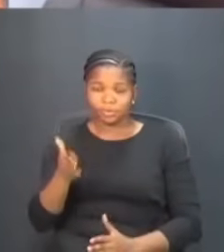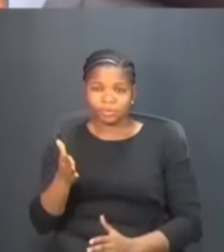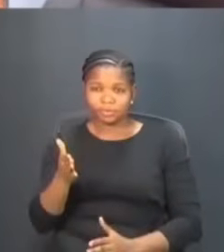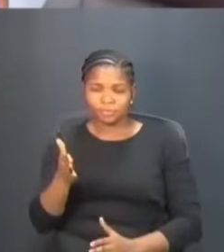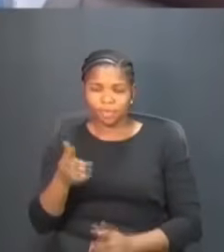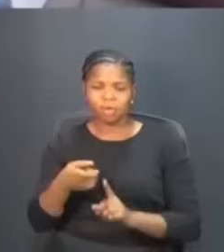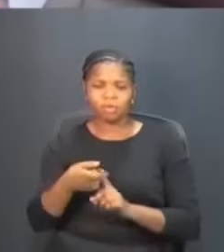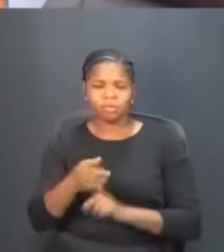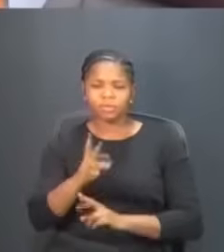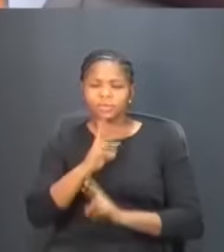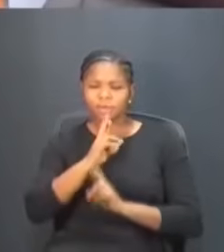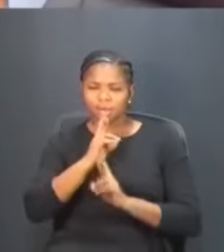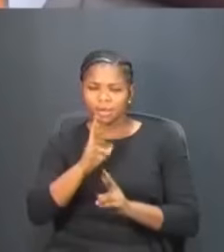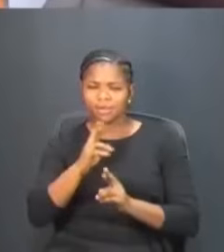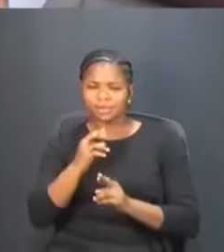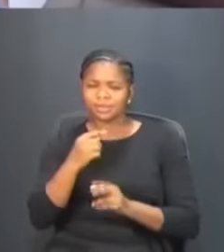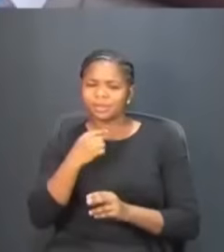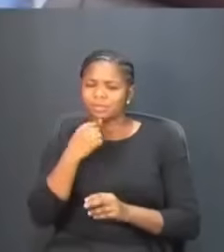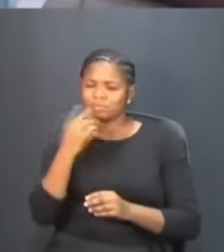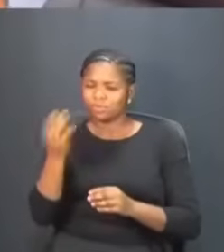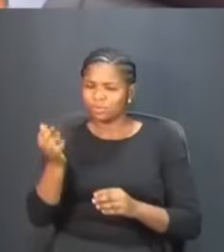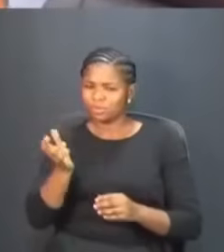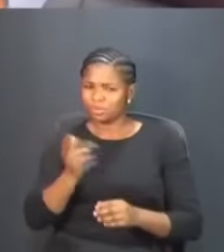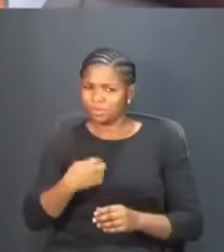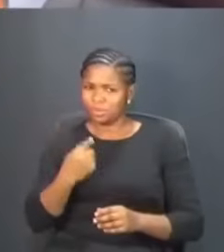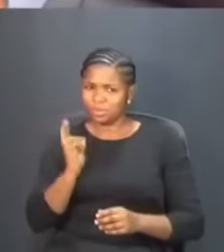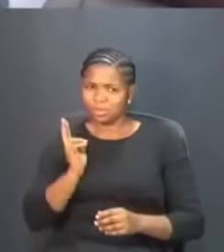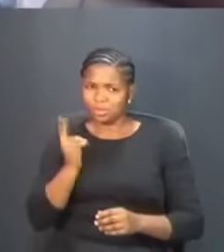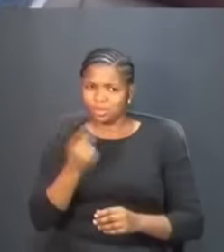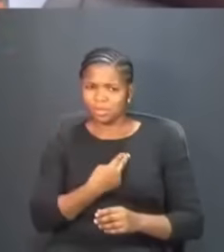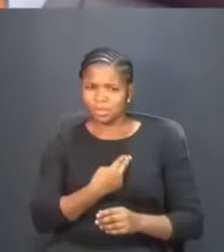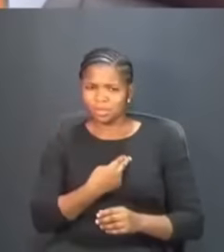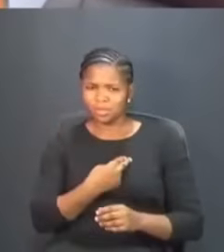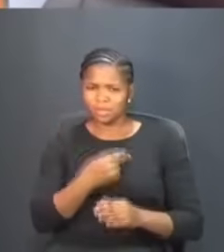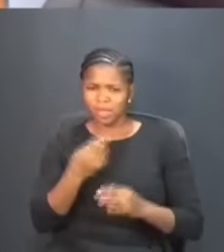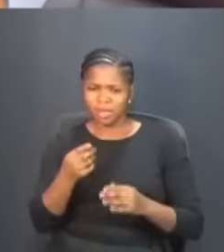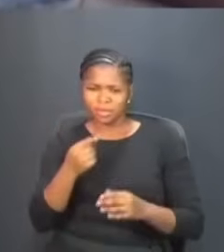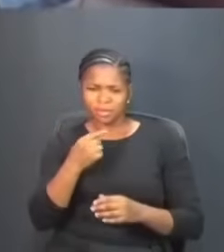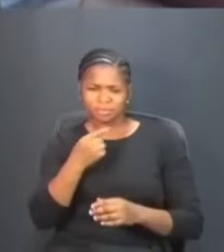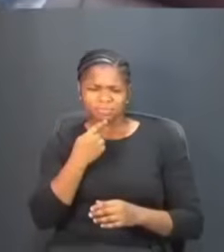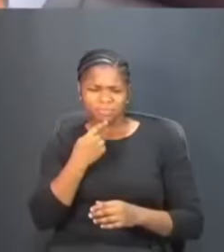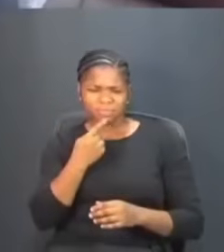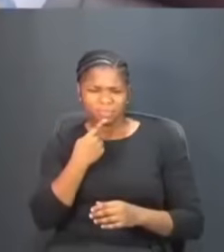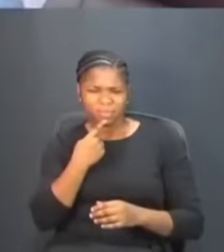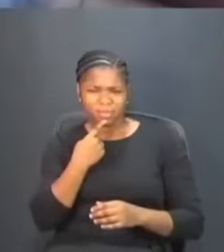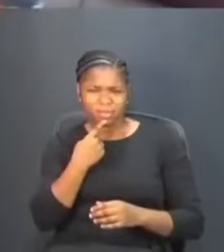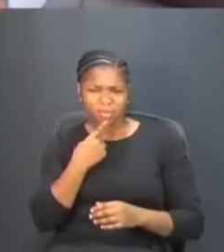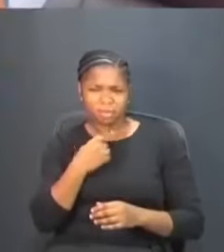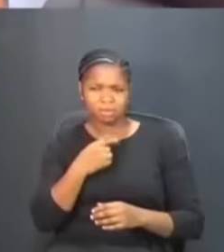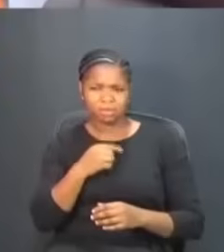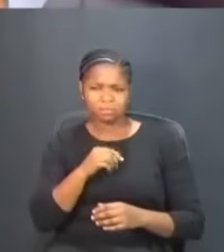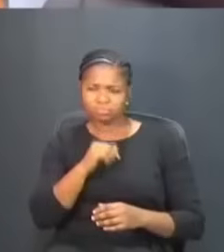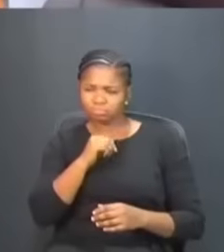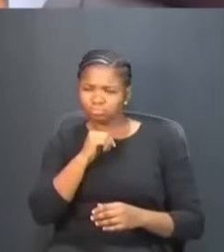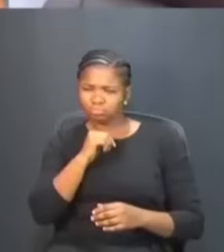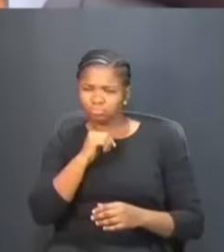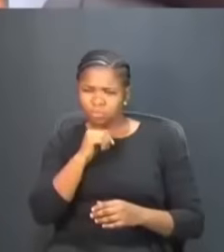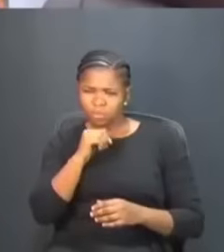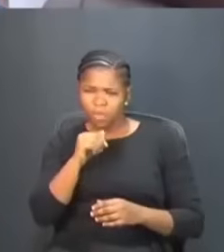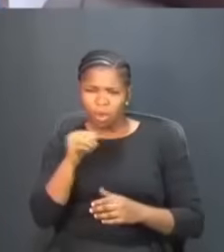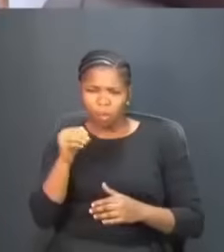provided, so you are saying that there was no proper thinking by the Professor Mills administration in establishing buffer